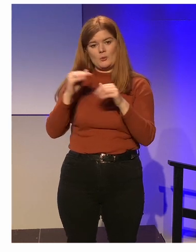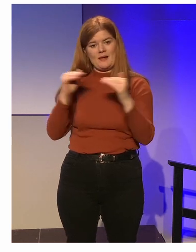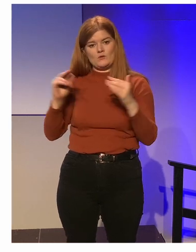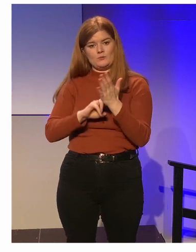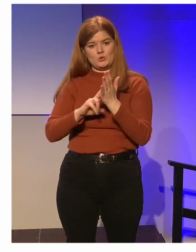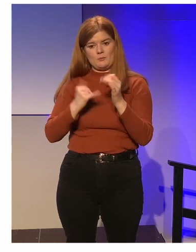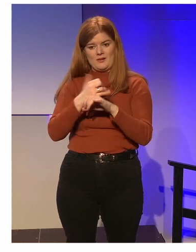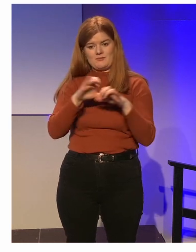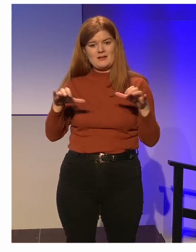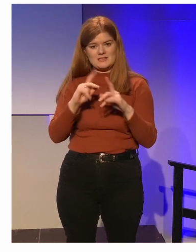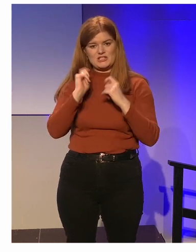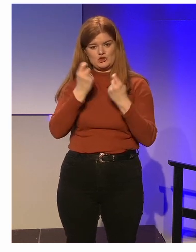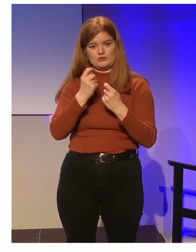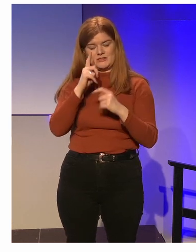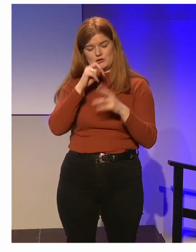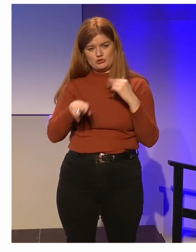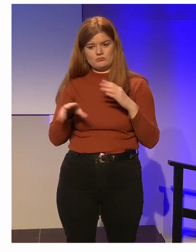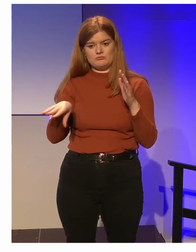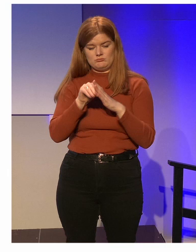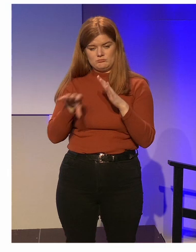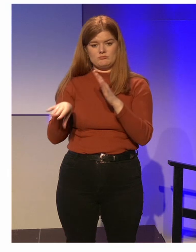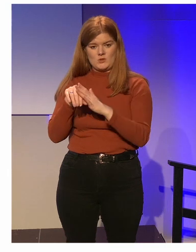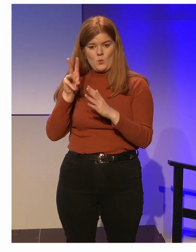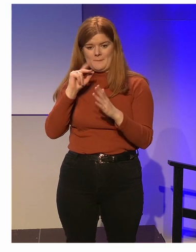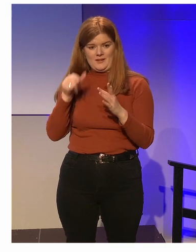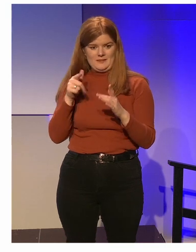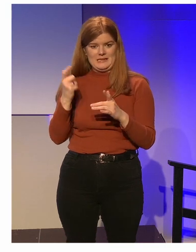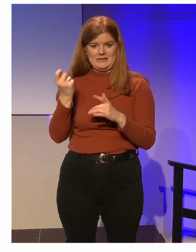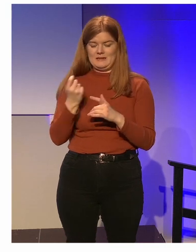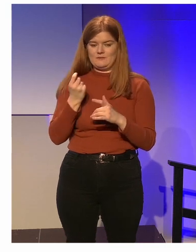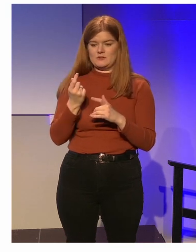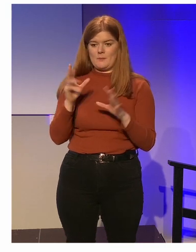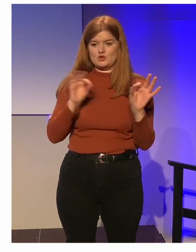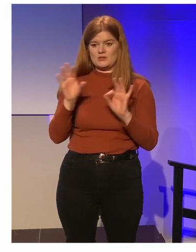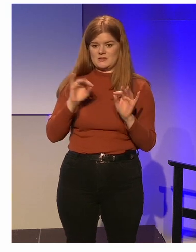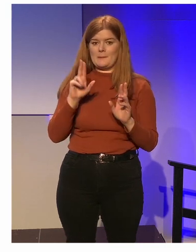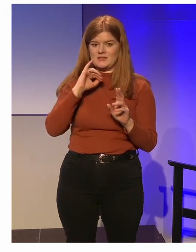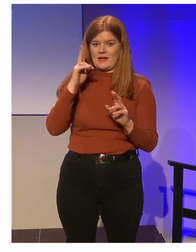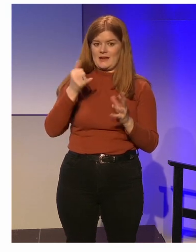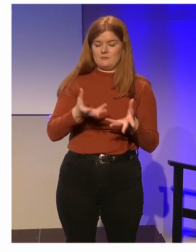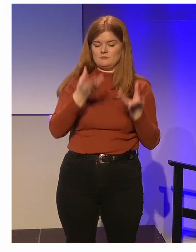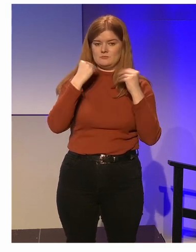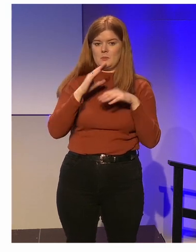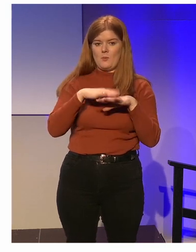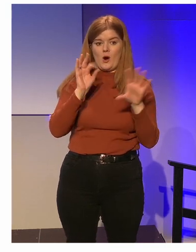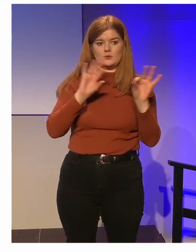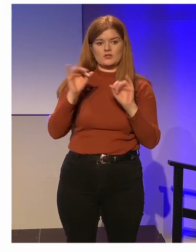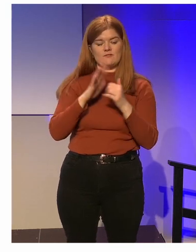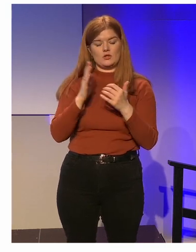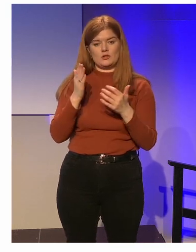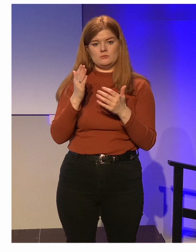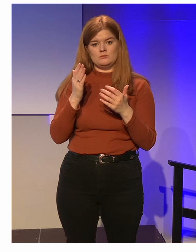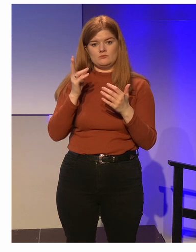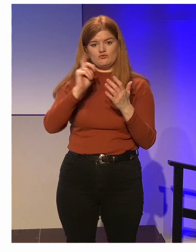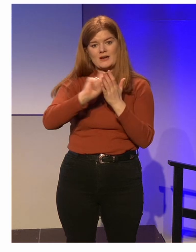by the class and teacher, because that can also give more options for